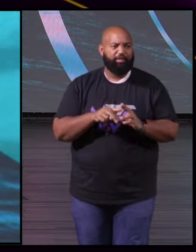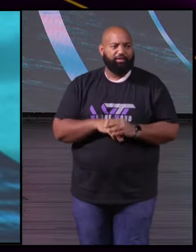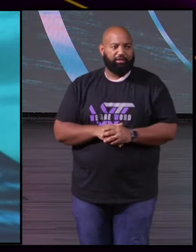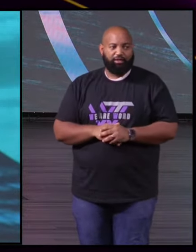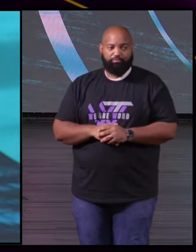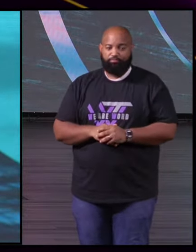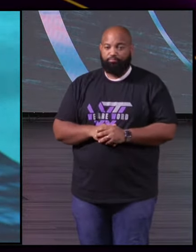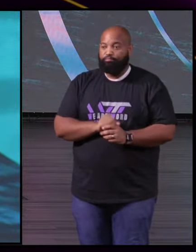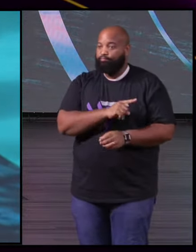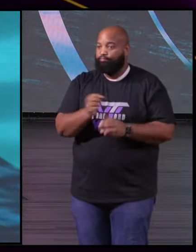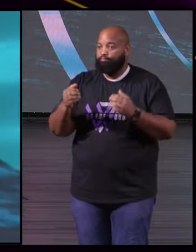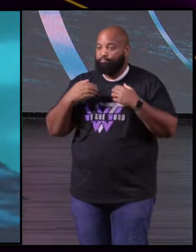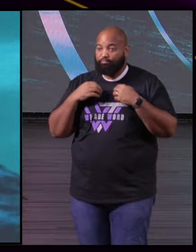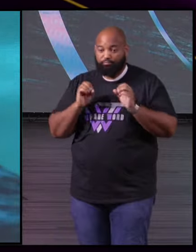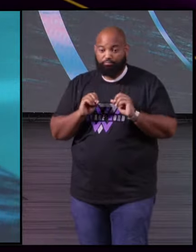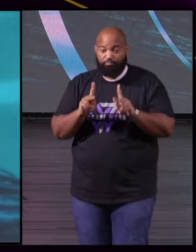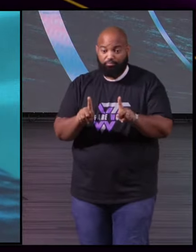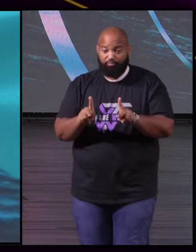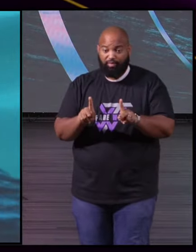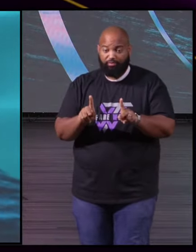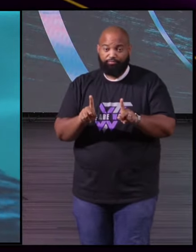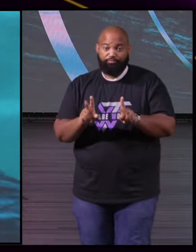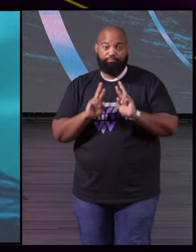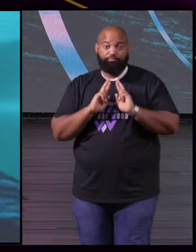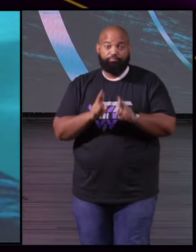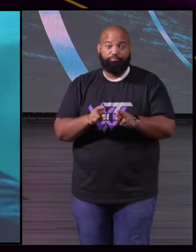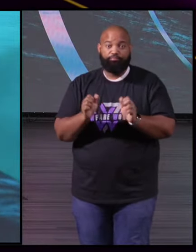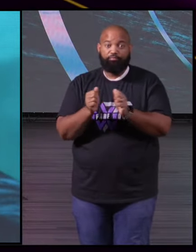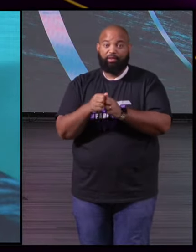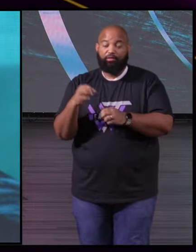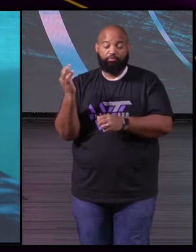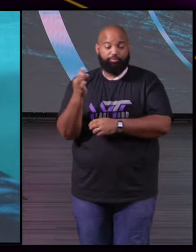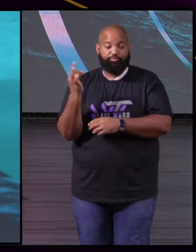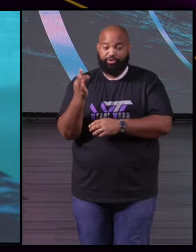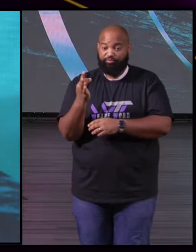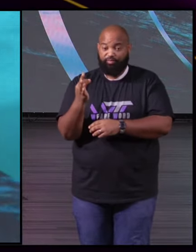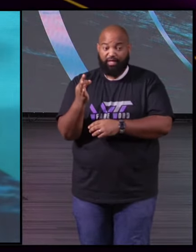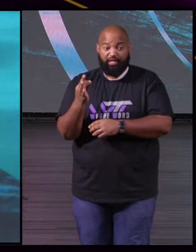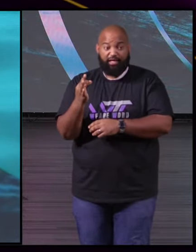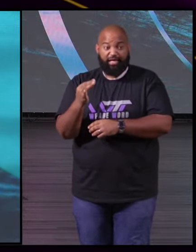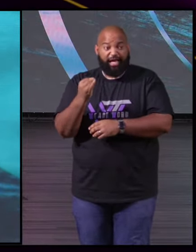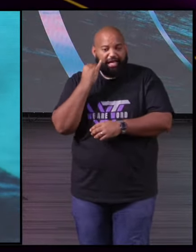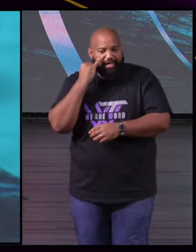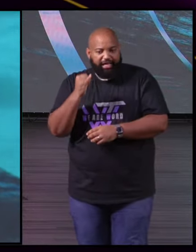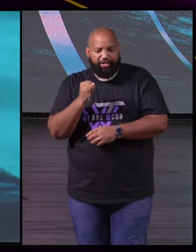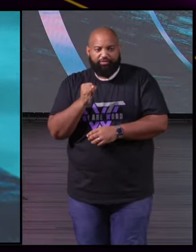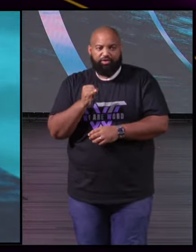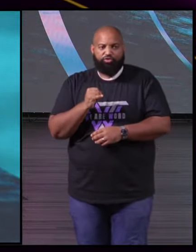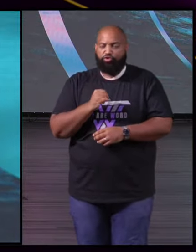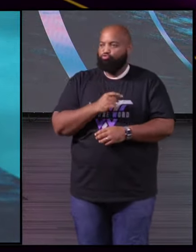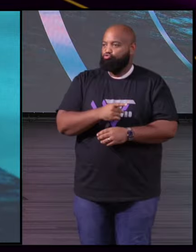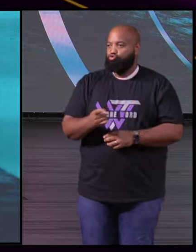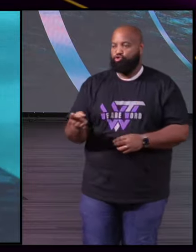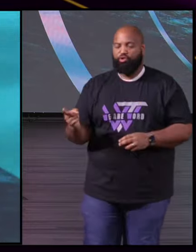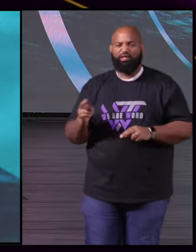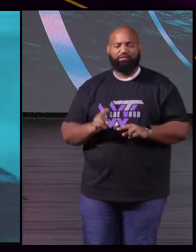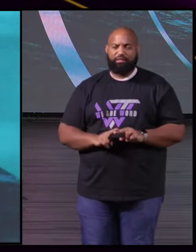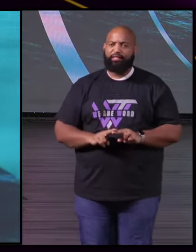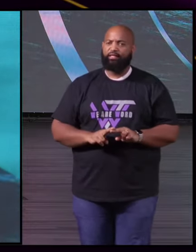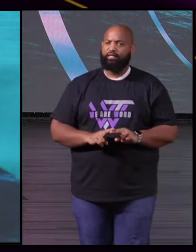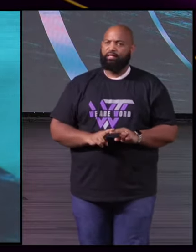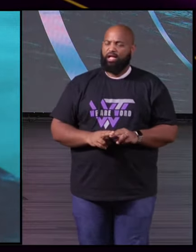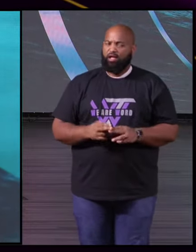will also have an opportunity to respond to the preached word. If you want to make sure that